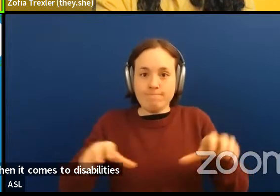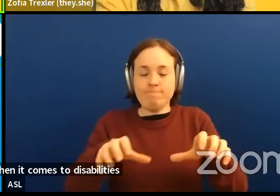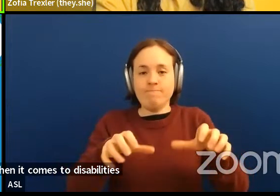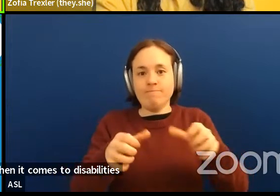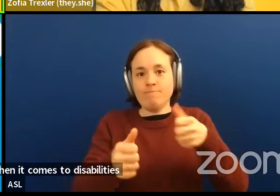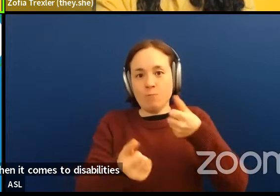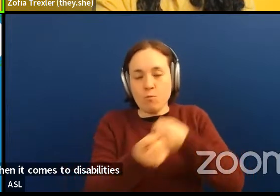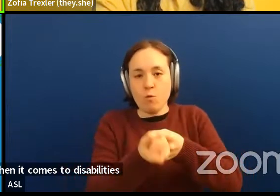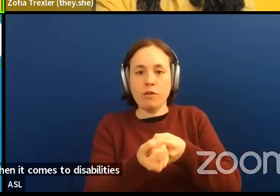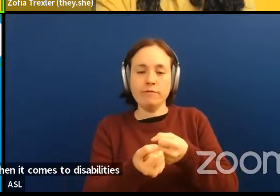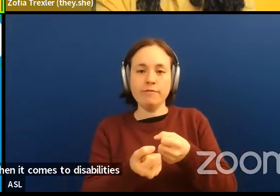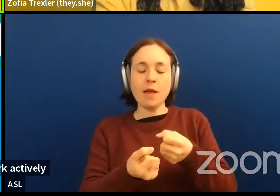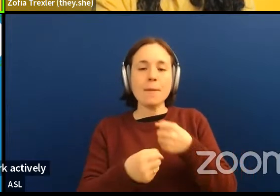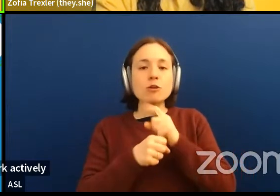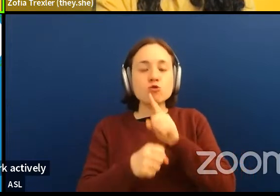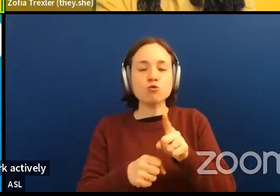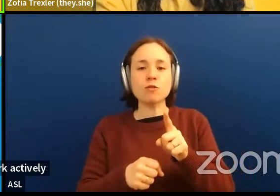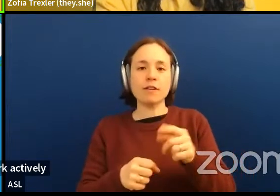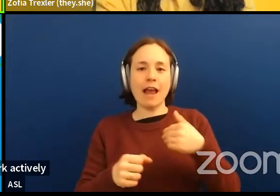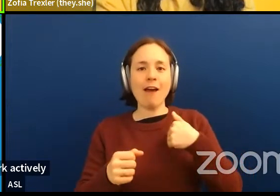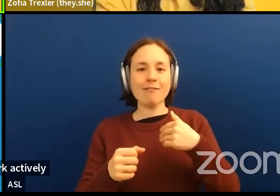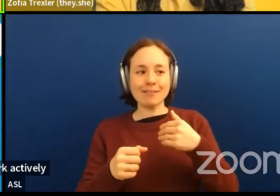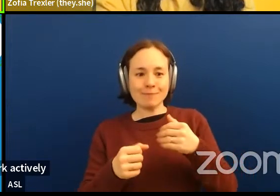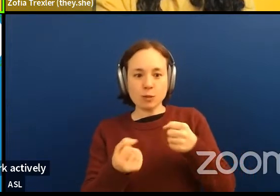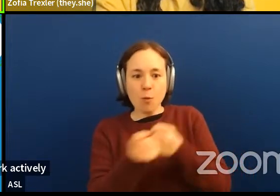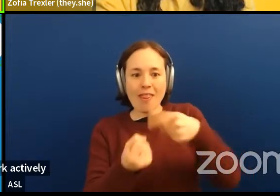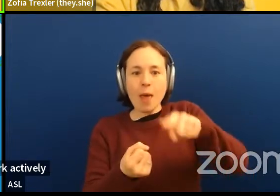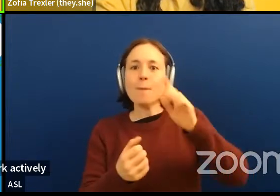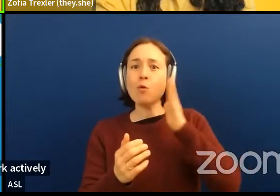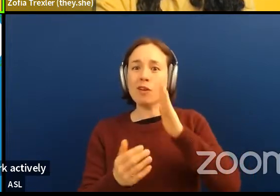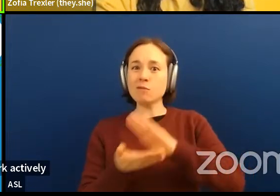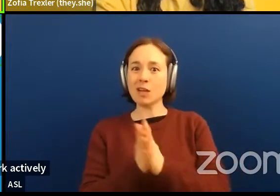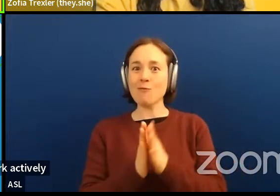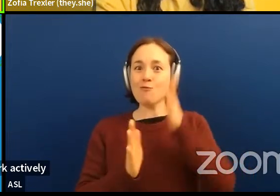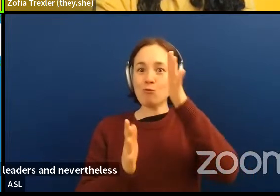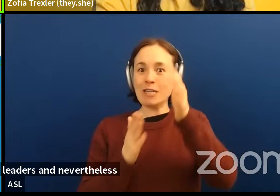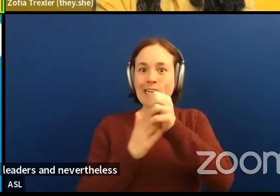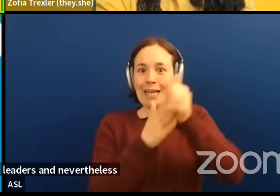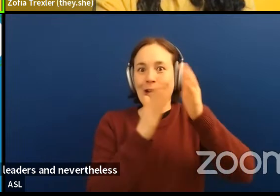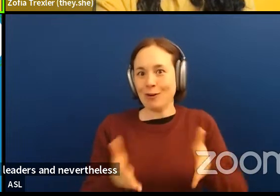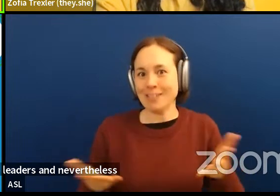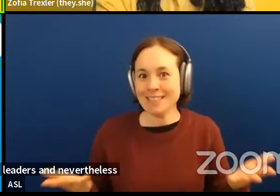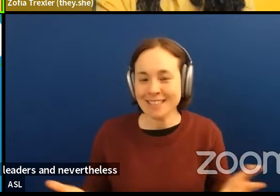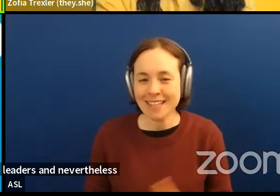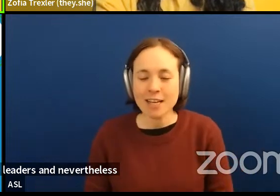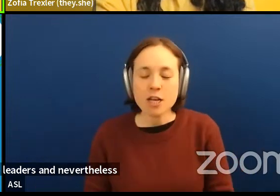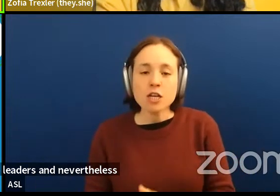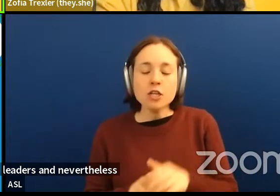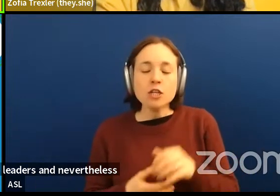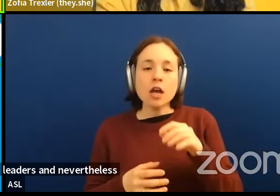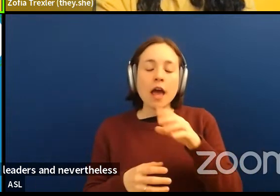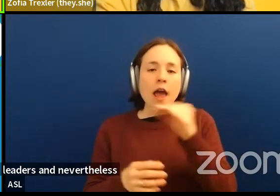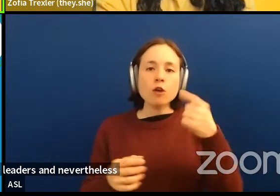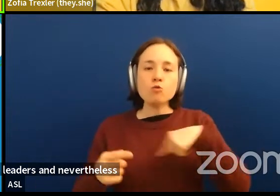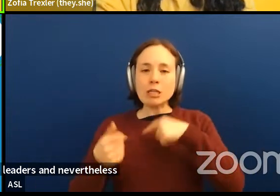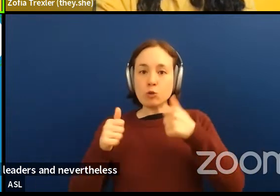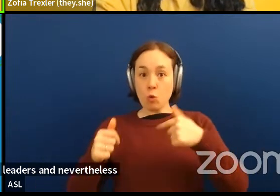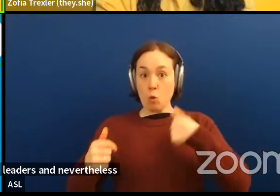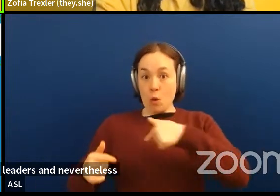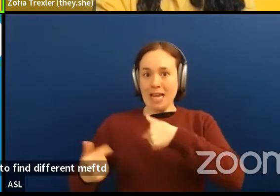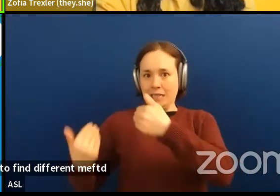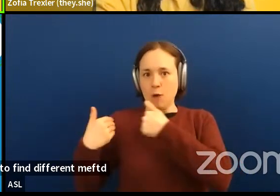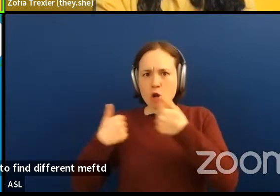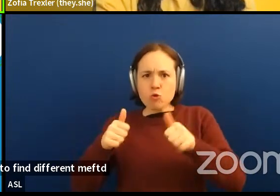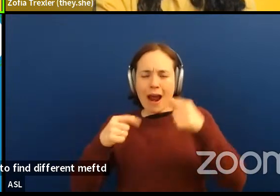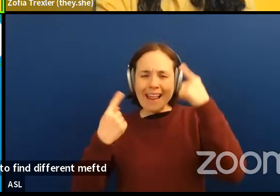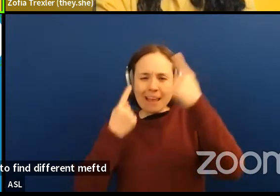future leaders, nevertheless organizers, to be able to kind of find different methods and how to fight